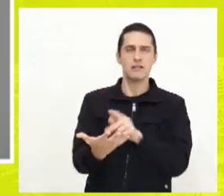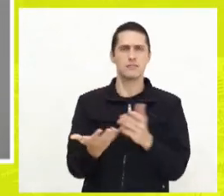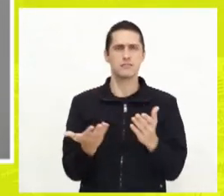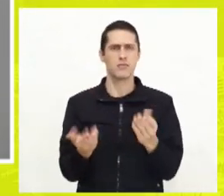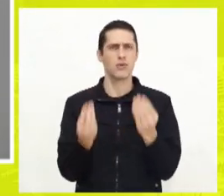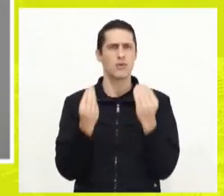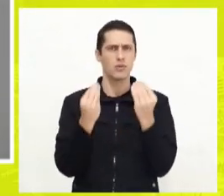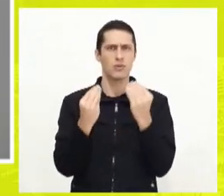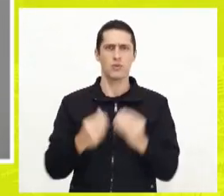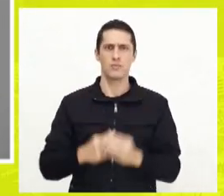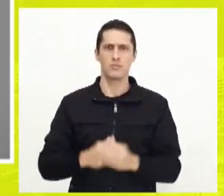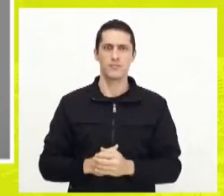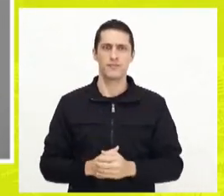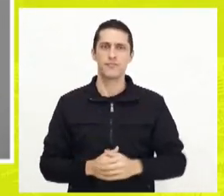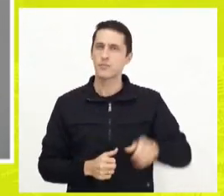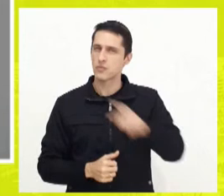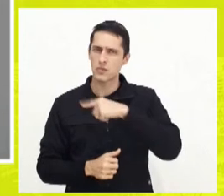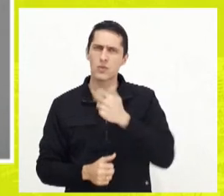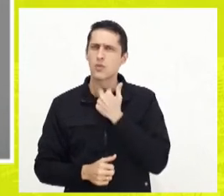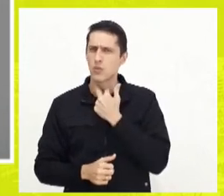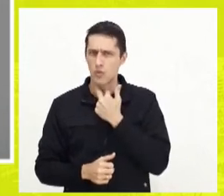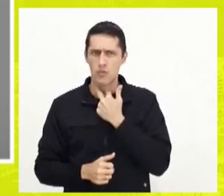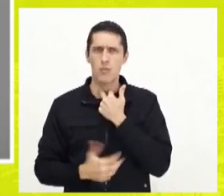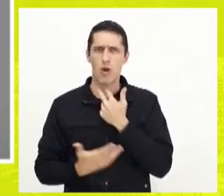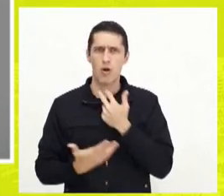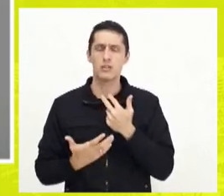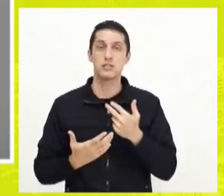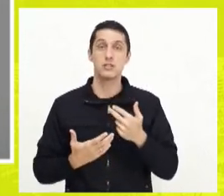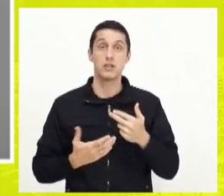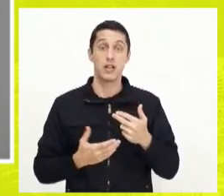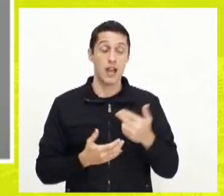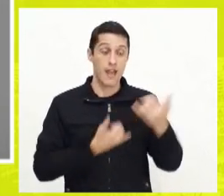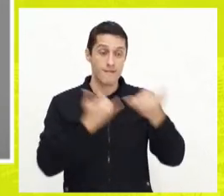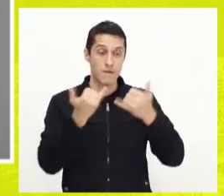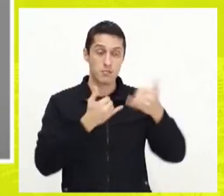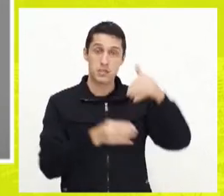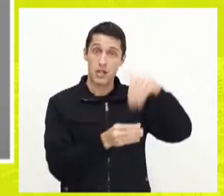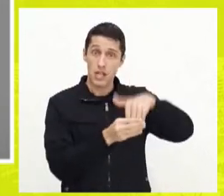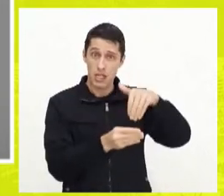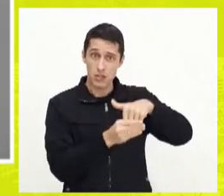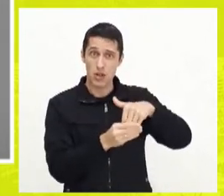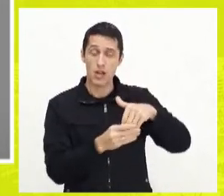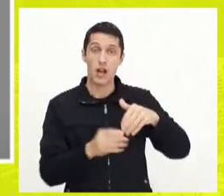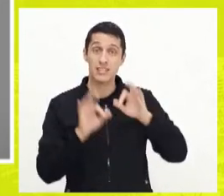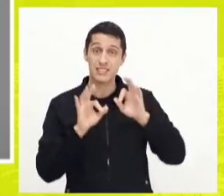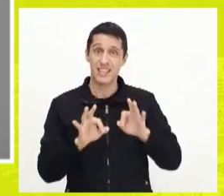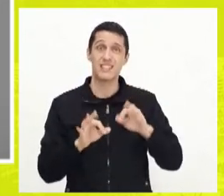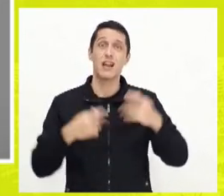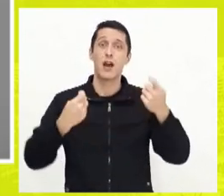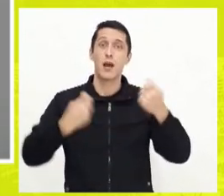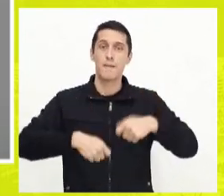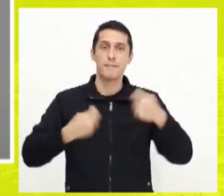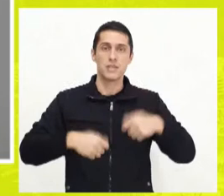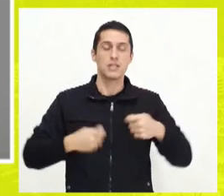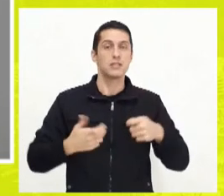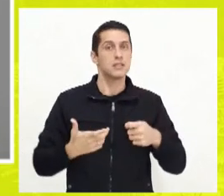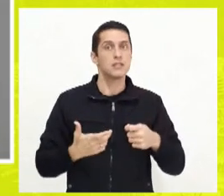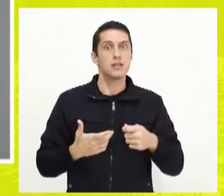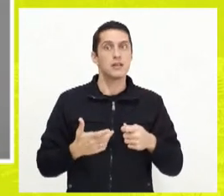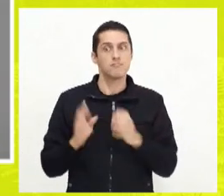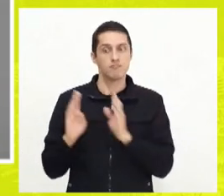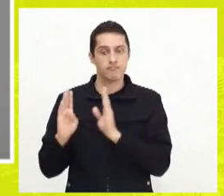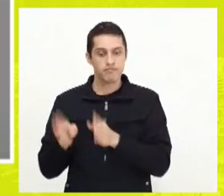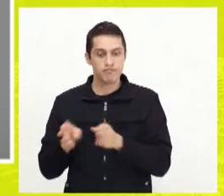facing electron misinformation without being together with meta twitter google